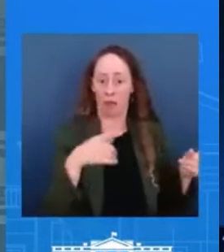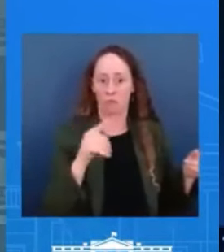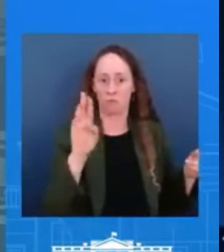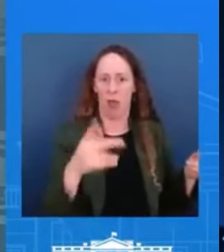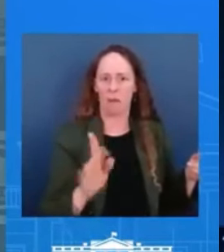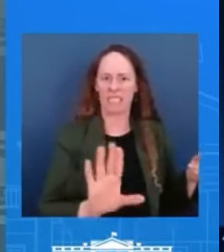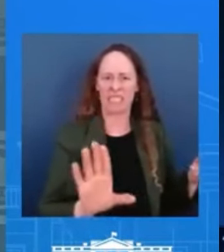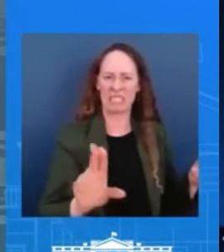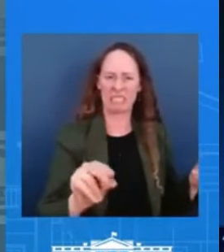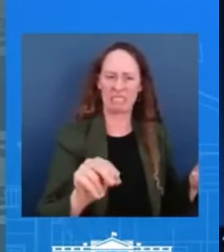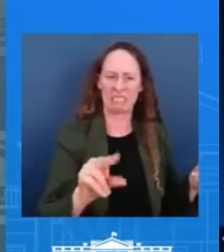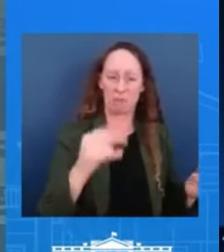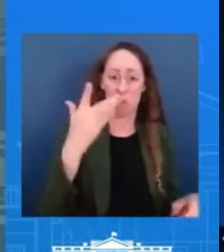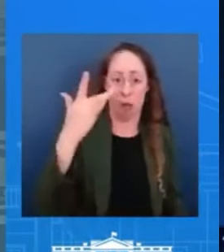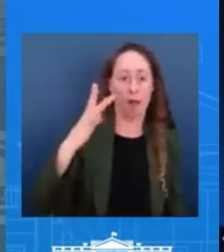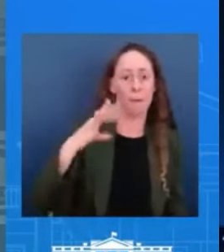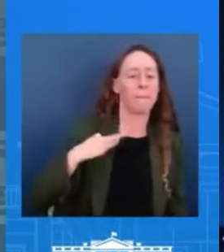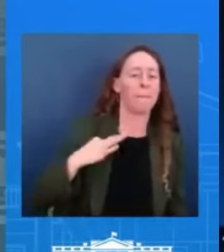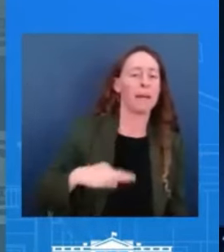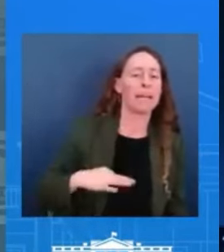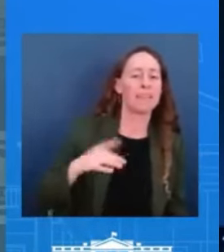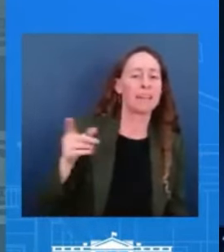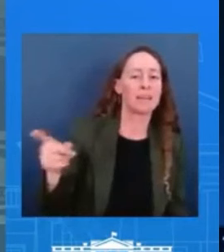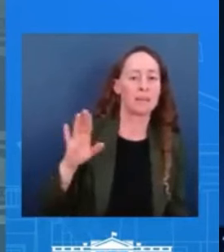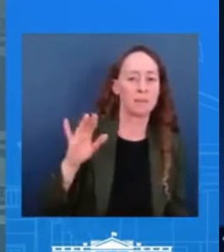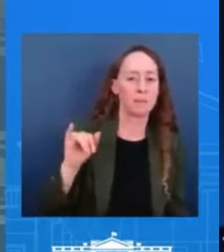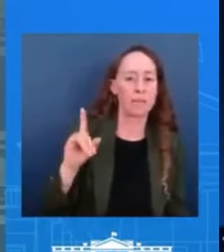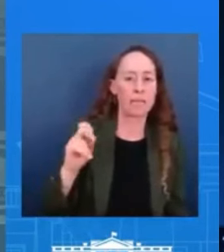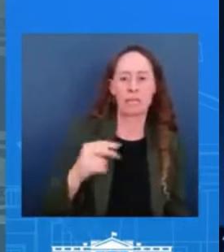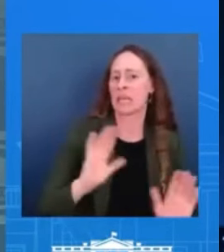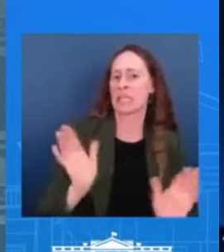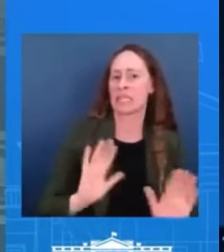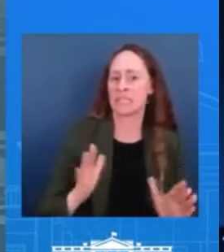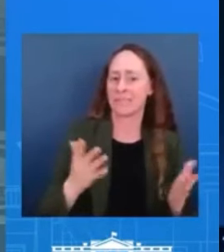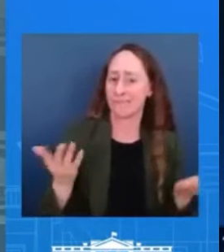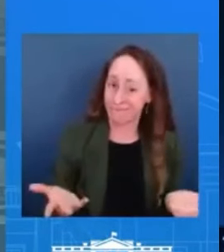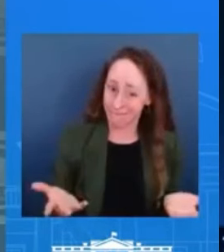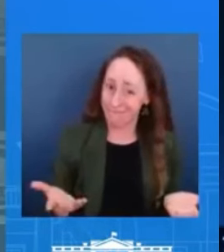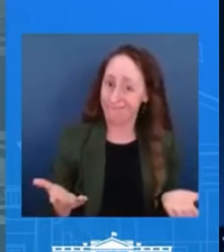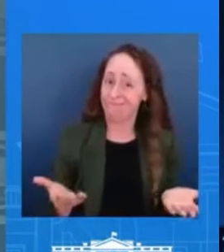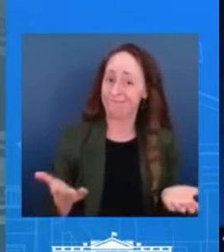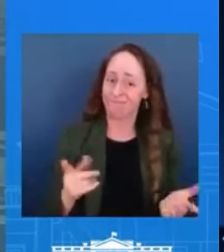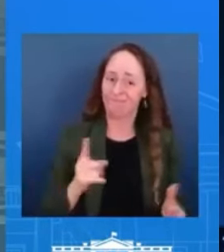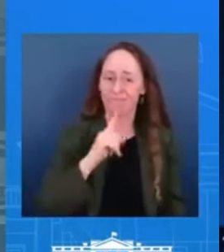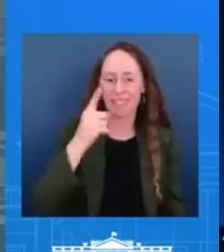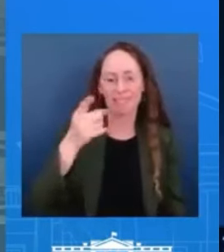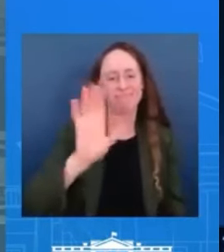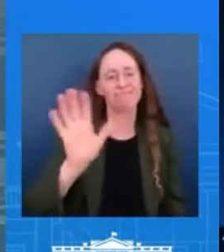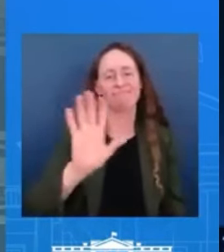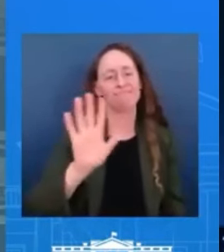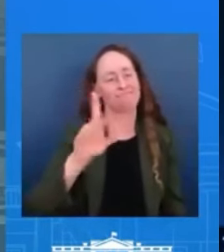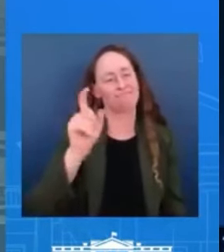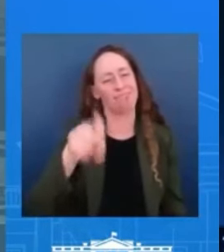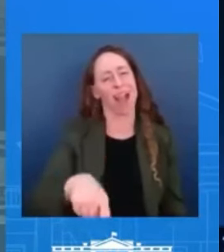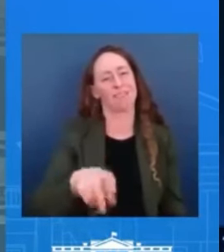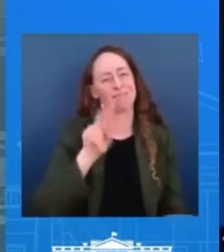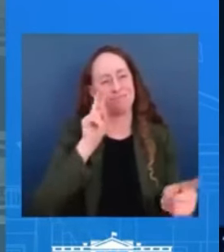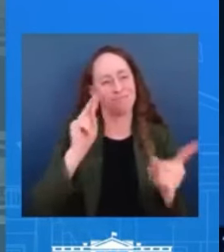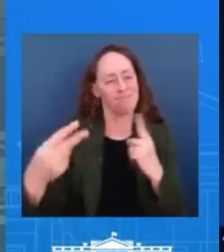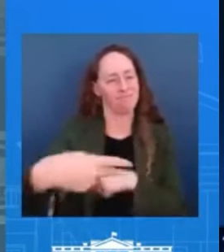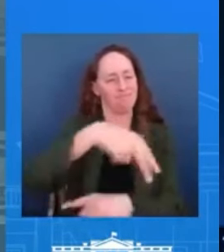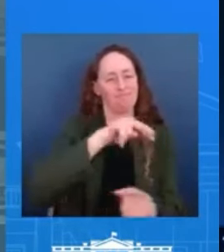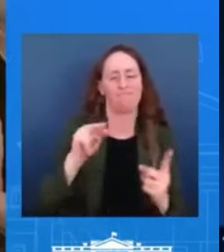Biden. I mean, that's also the reality. You got to talk about both sides here. Good. Great. This